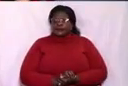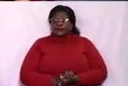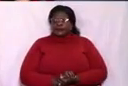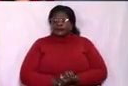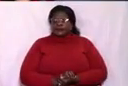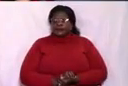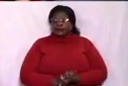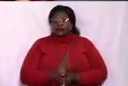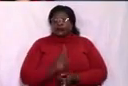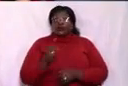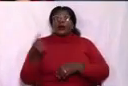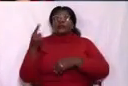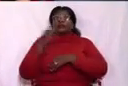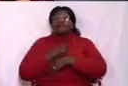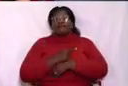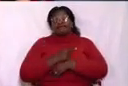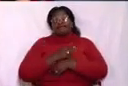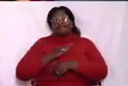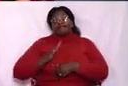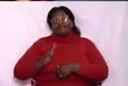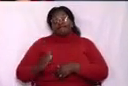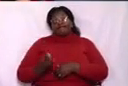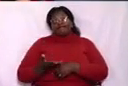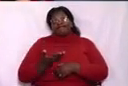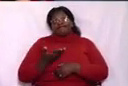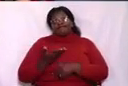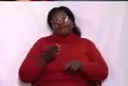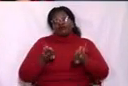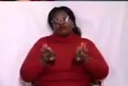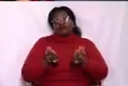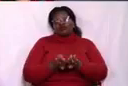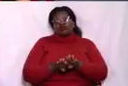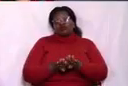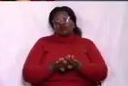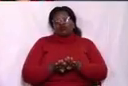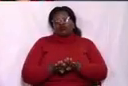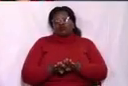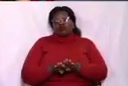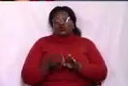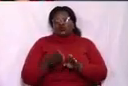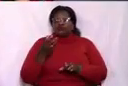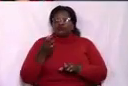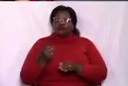One day I'd like to create, to have a big